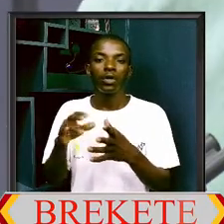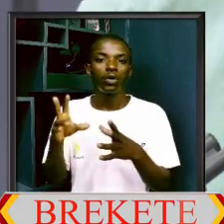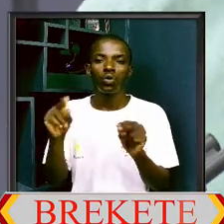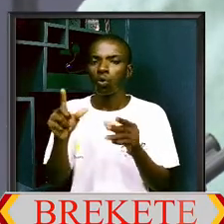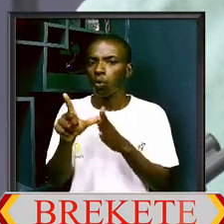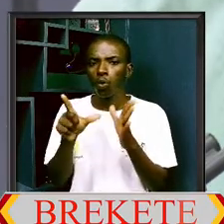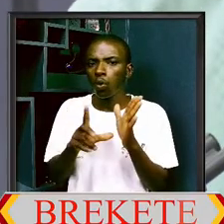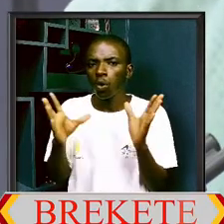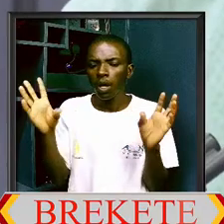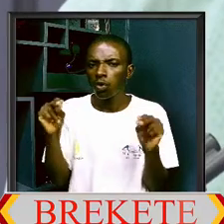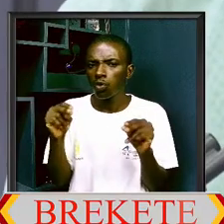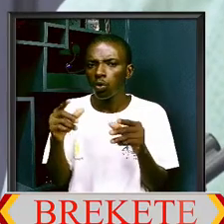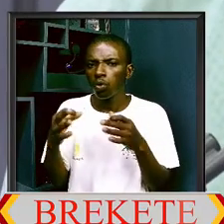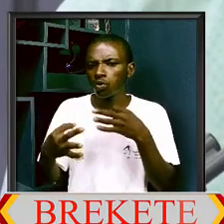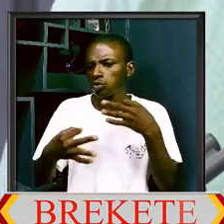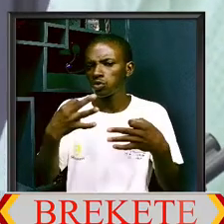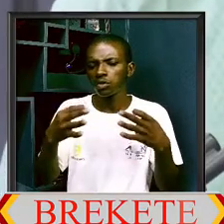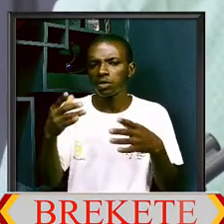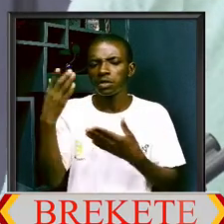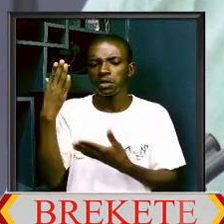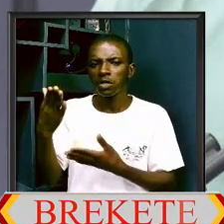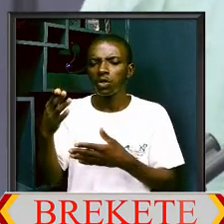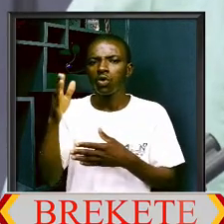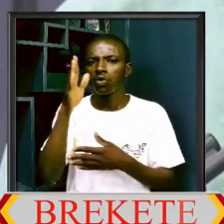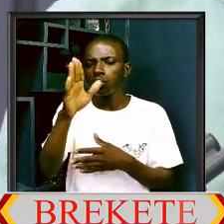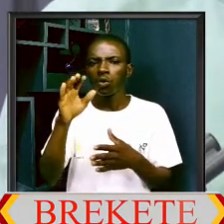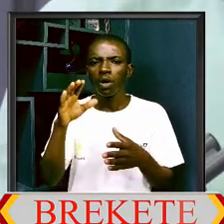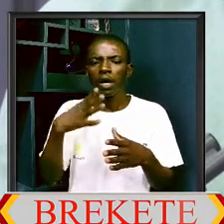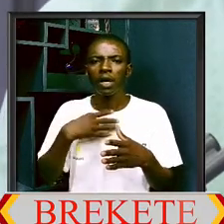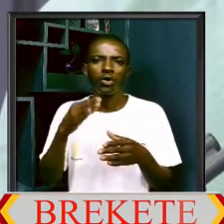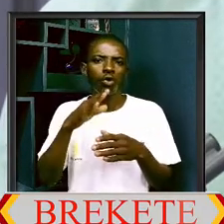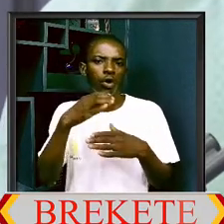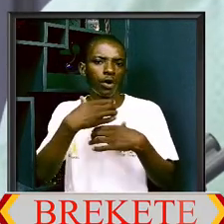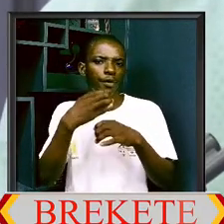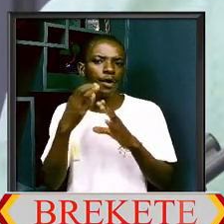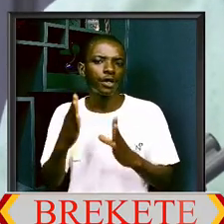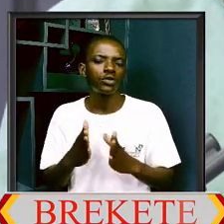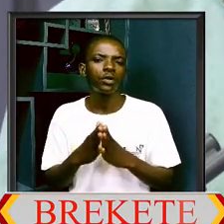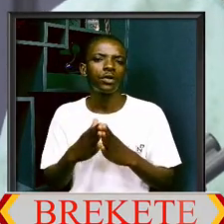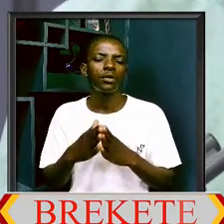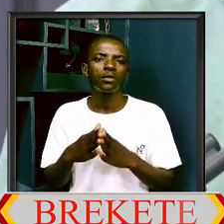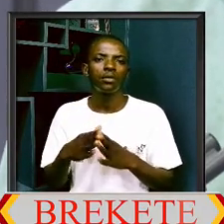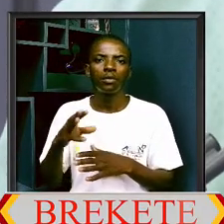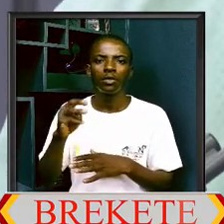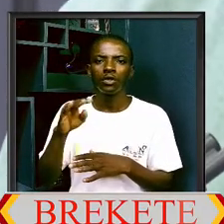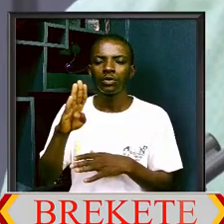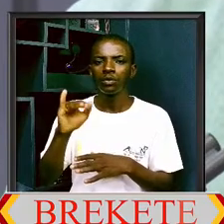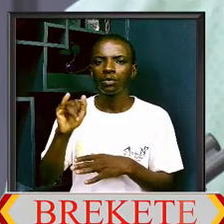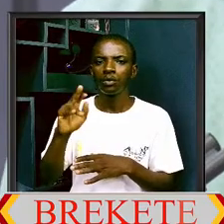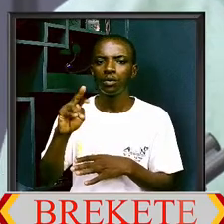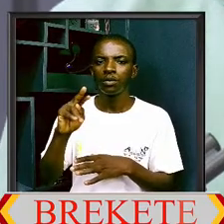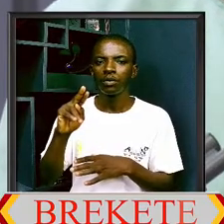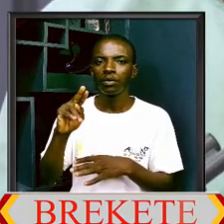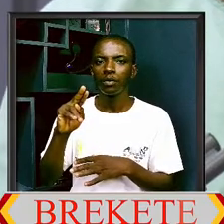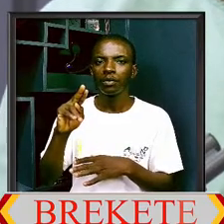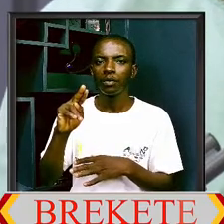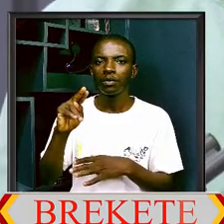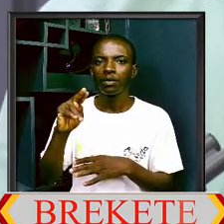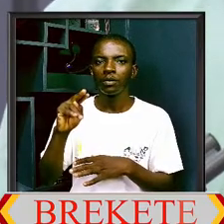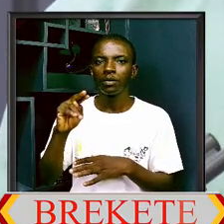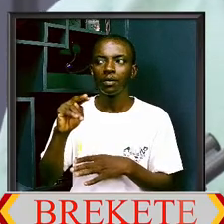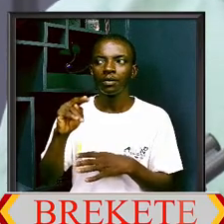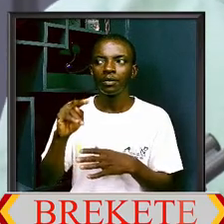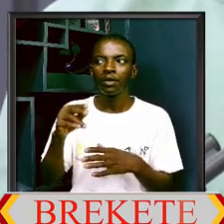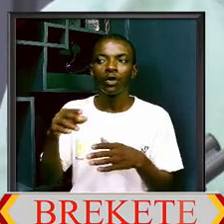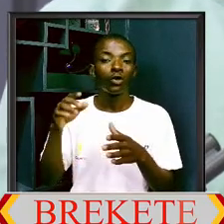no lawyer no barister now you and your creator Mrs Bon sir touch that 1 million